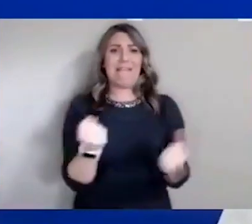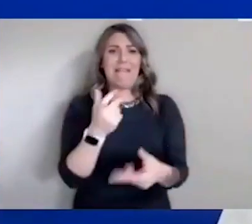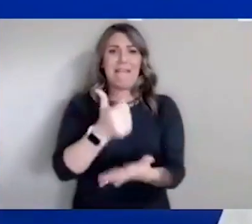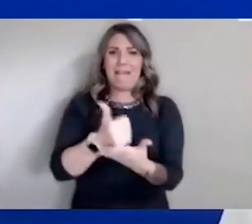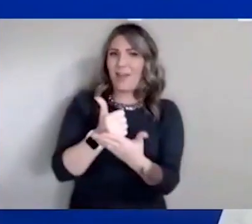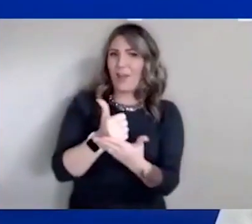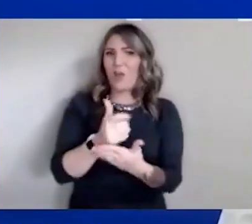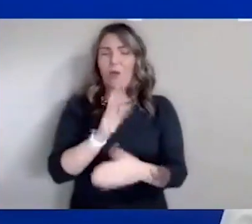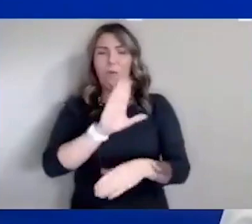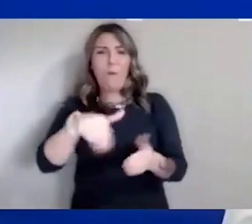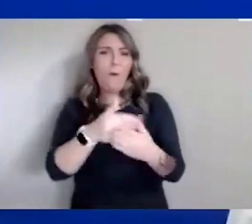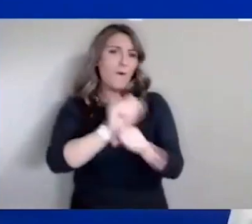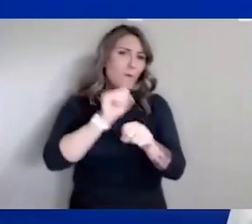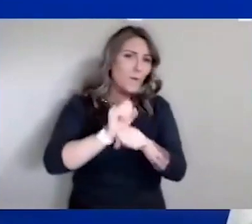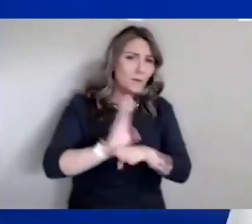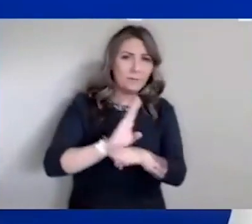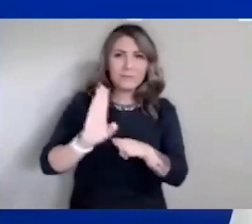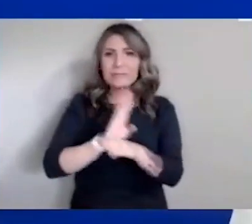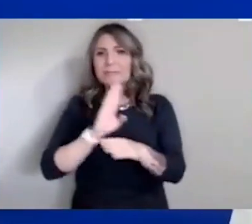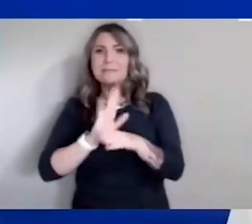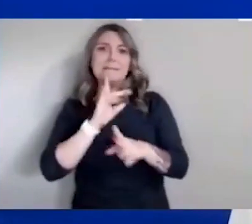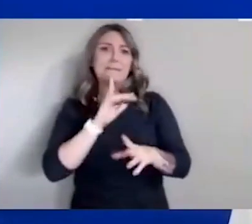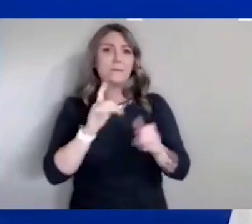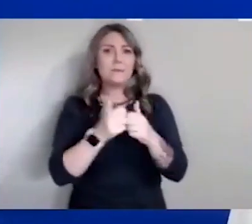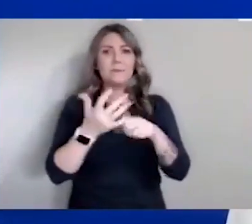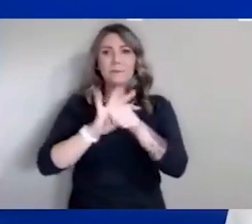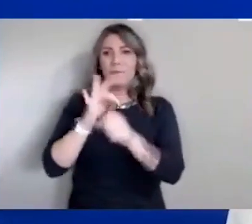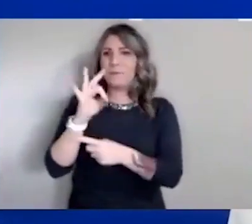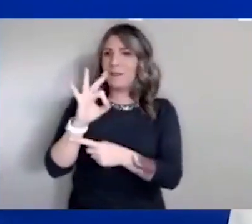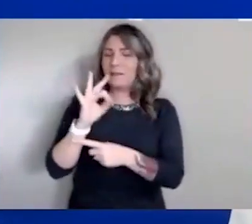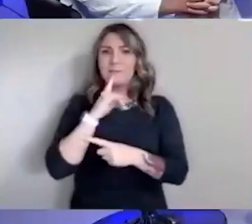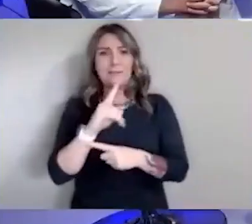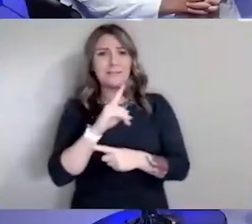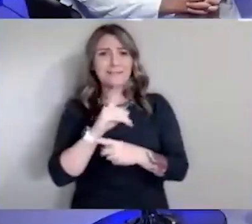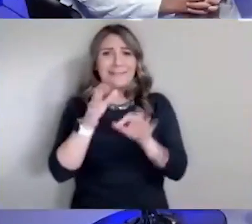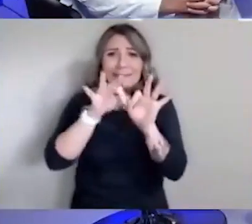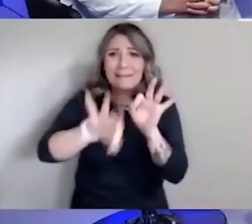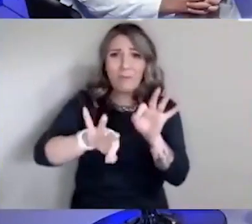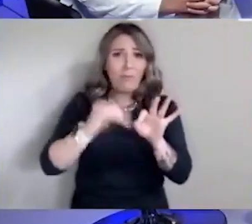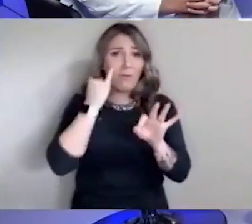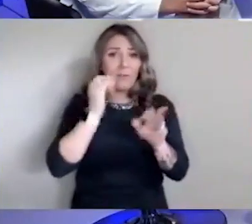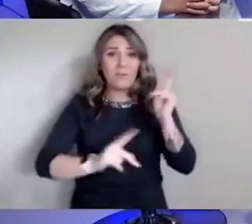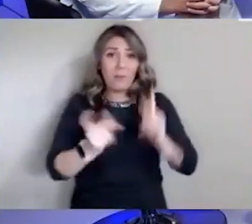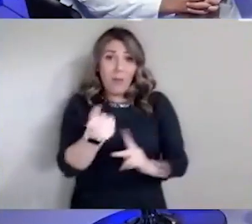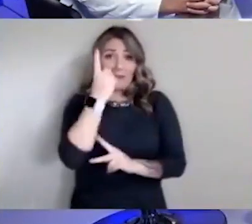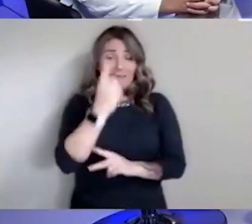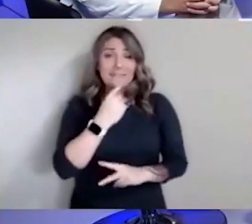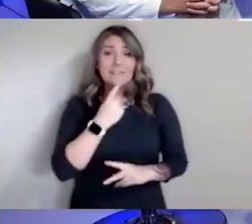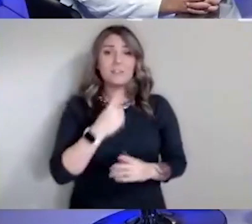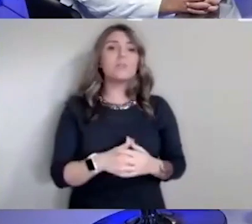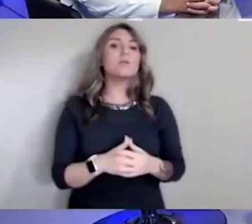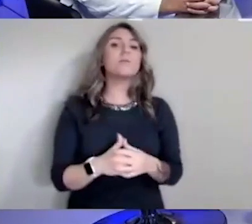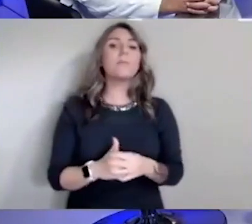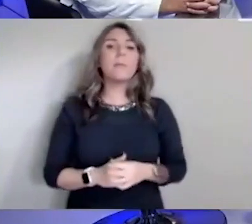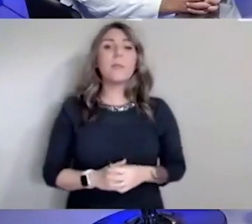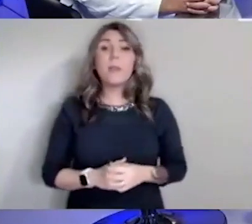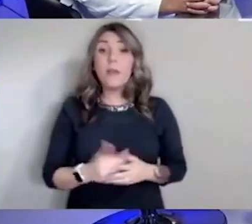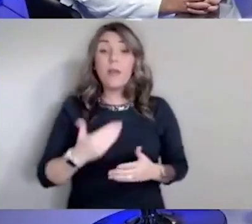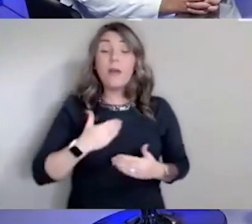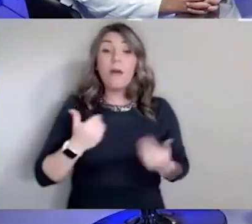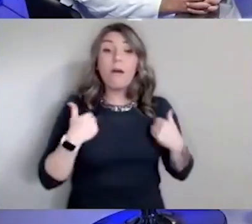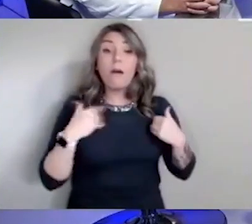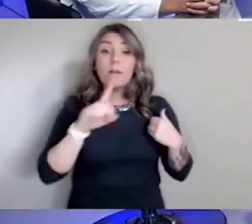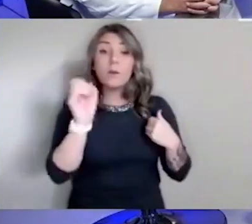around COVID-19. The equation's pretty simple, I think, honestly, if people will just take it seriously. Yes. So I understand there is a question from reporter Taylor.